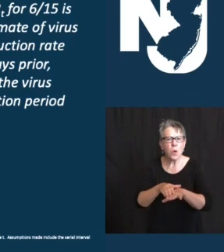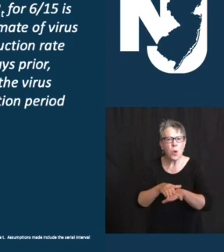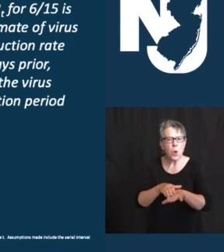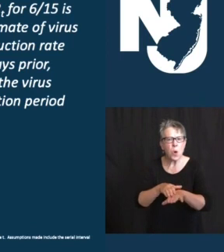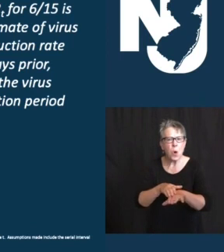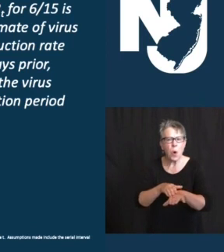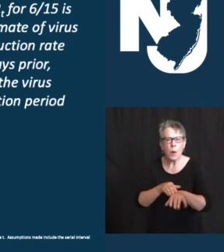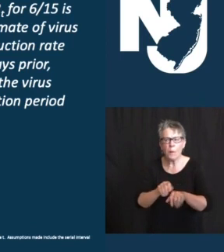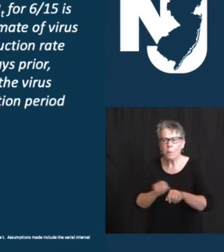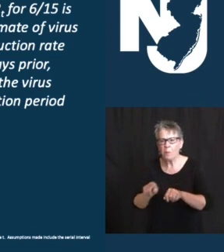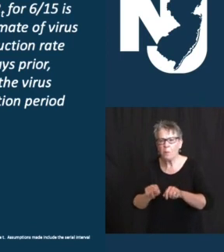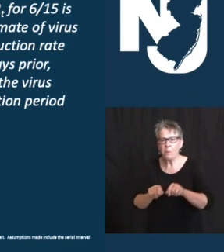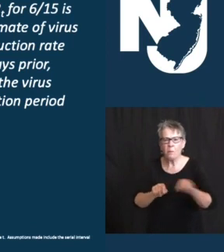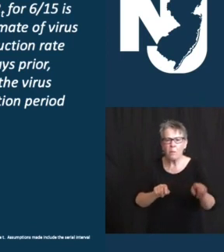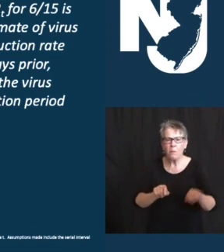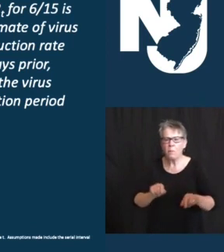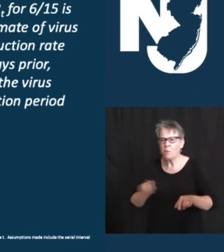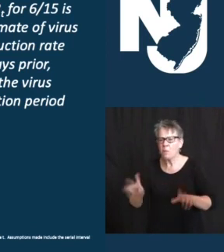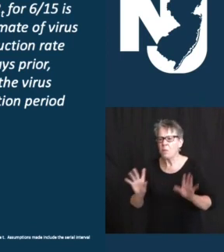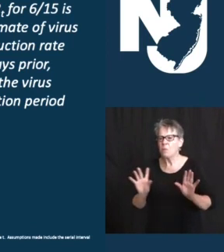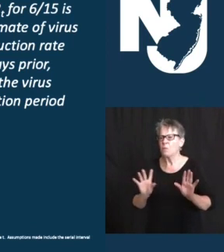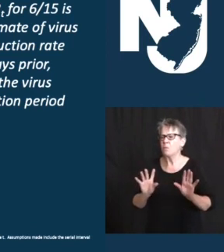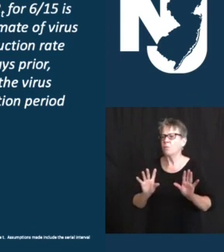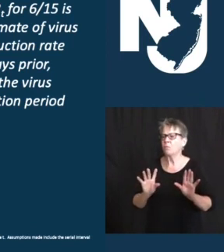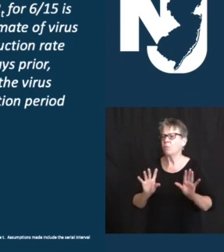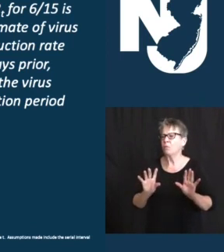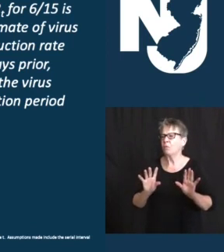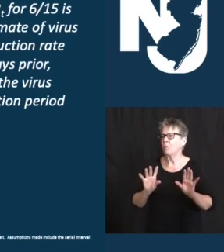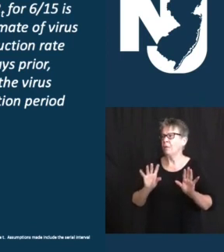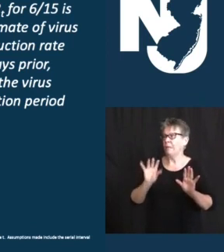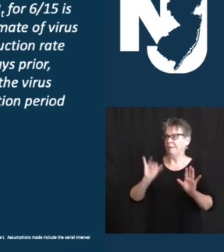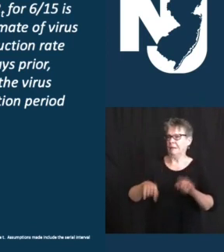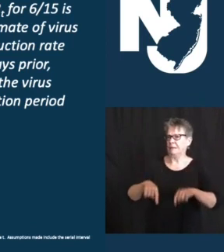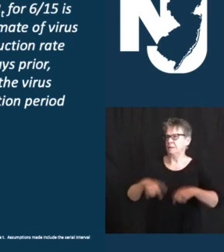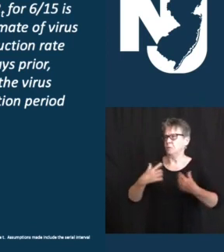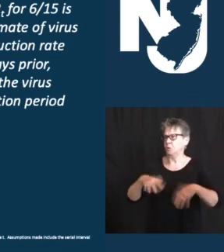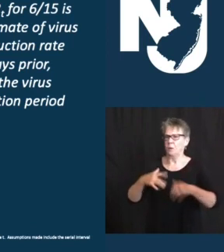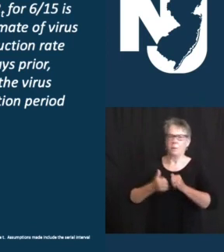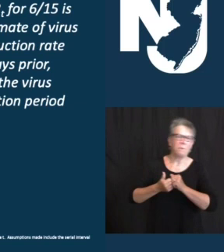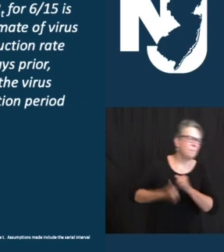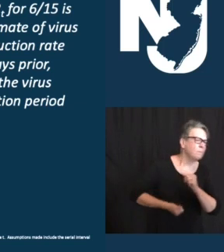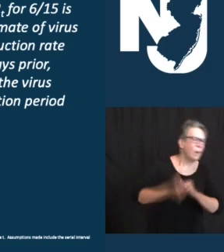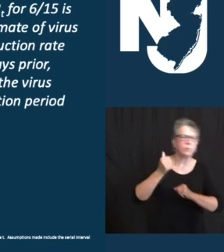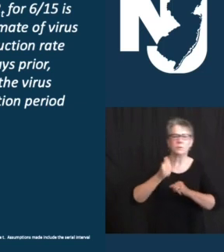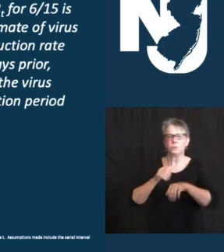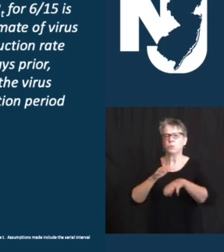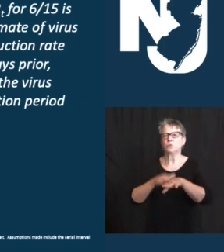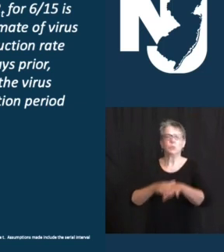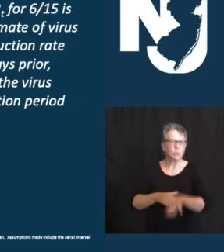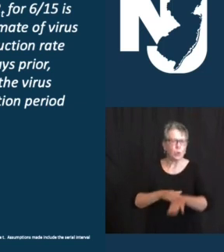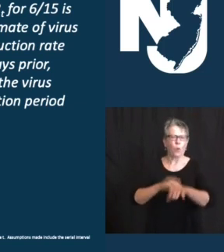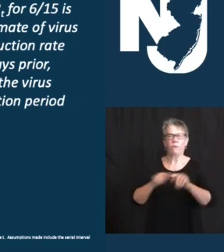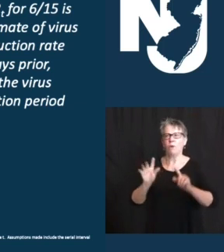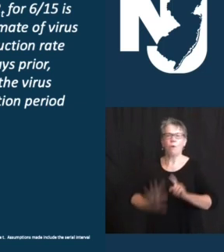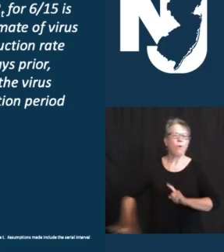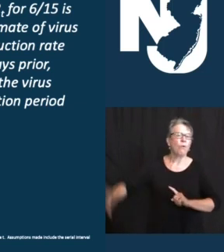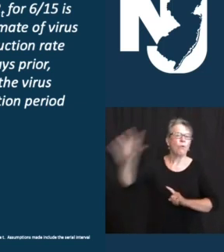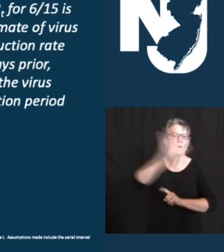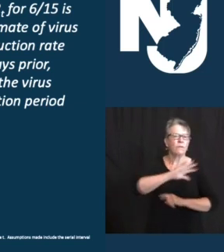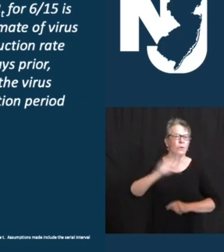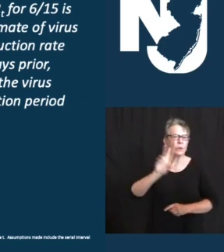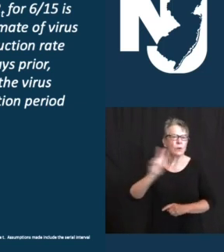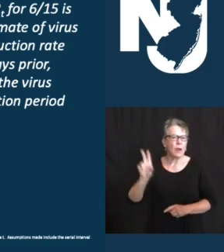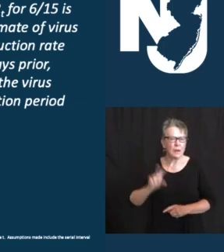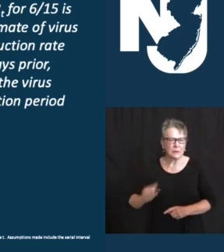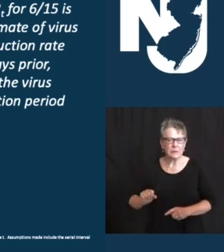that the measures we took to promote social distancing have not only worked, but they continue to work. And as we sit here on